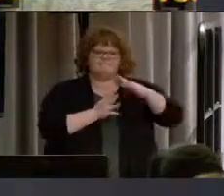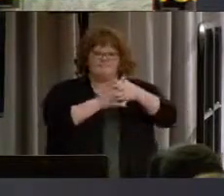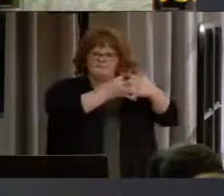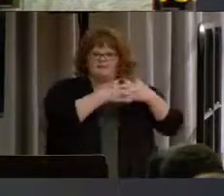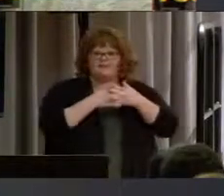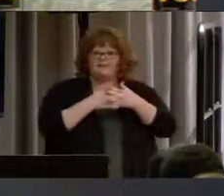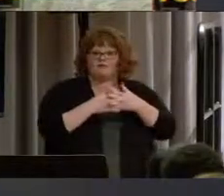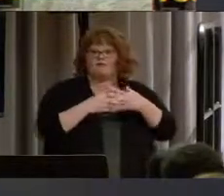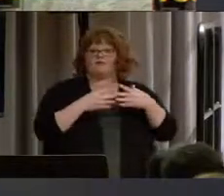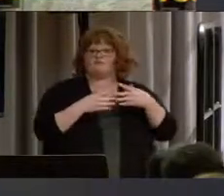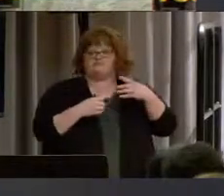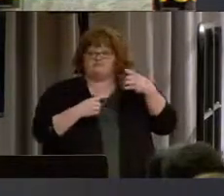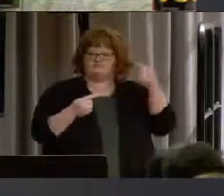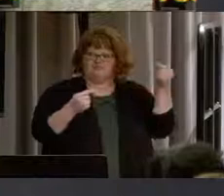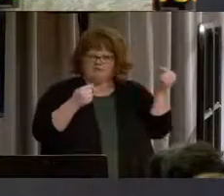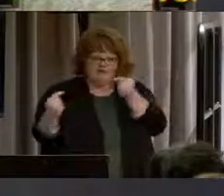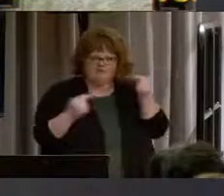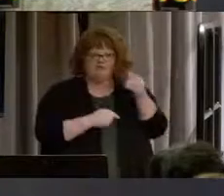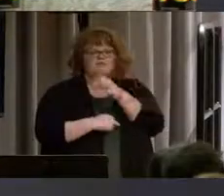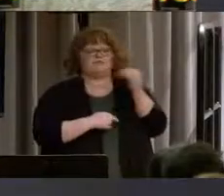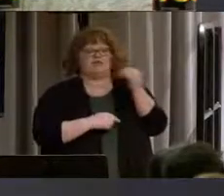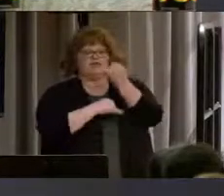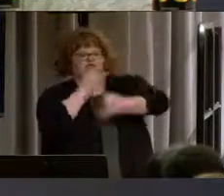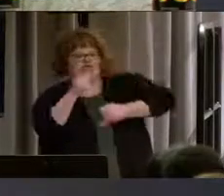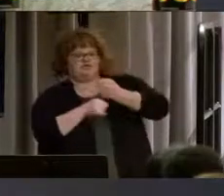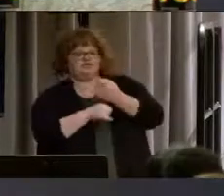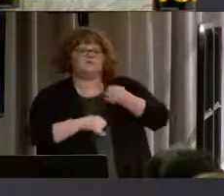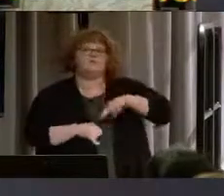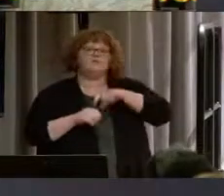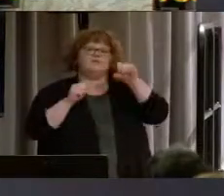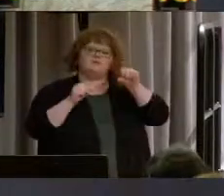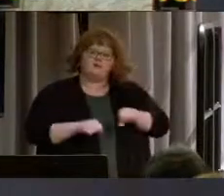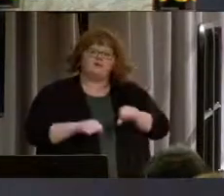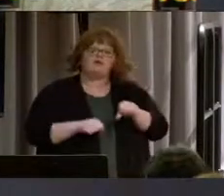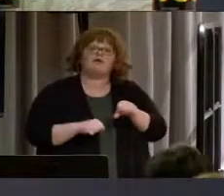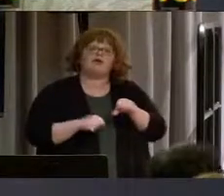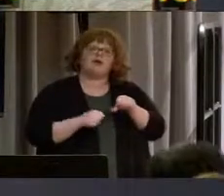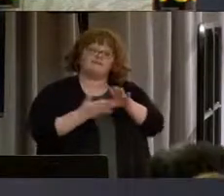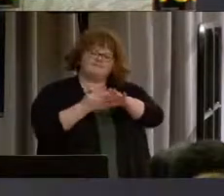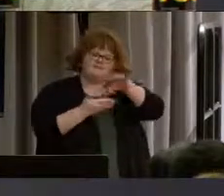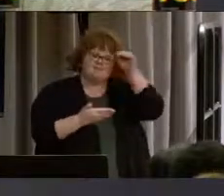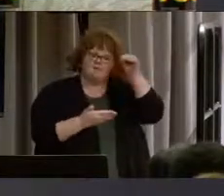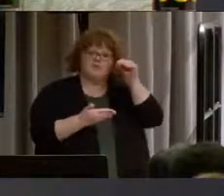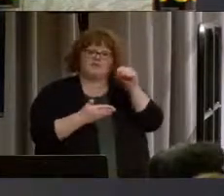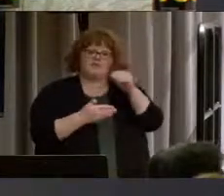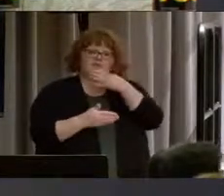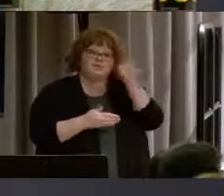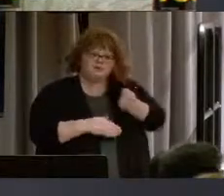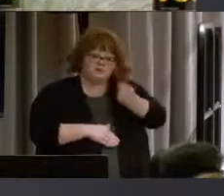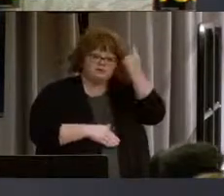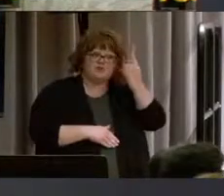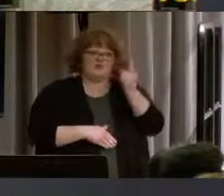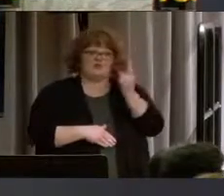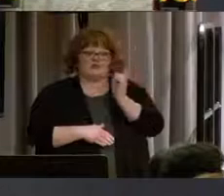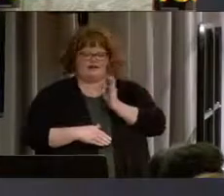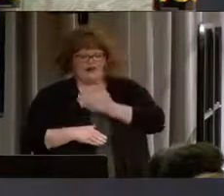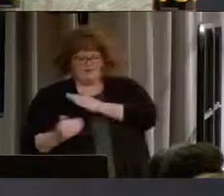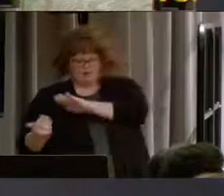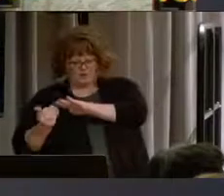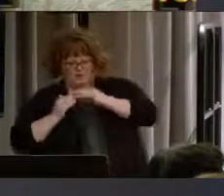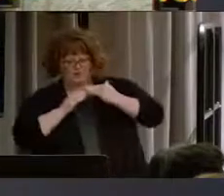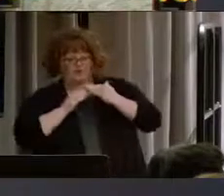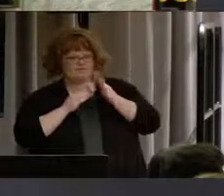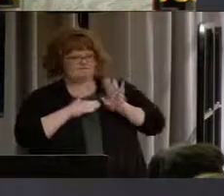what we call speaking through the wound of May 4th. We might have keen insights on how other communities can